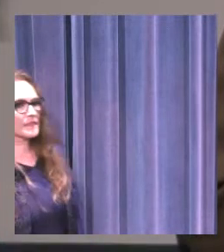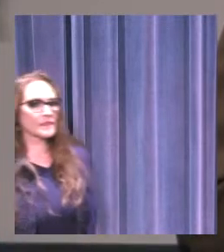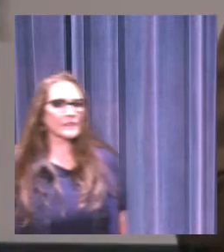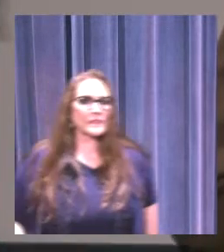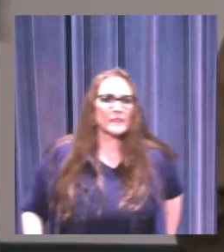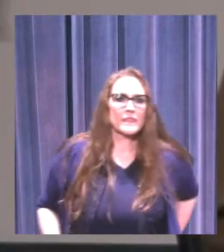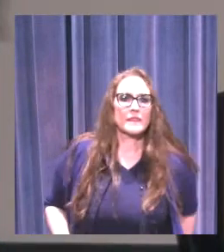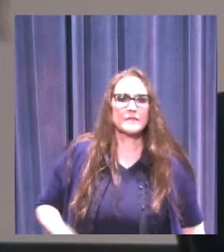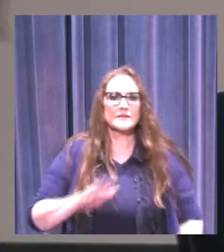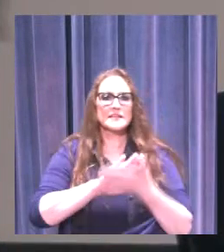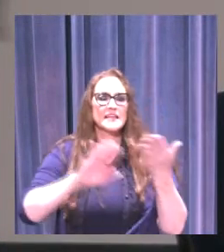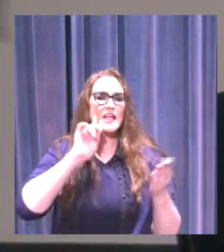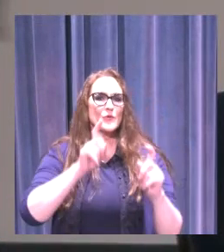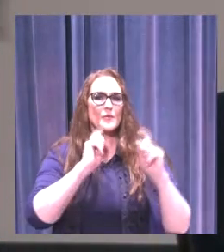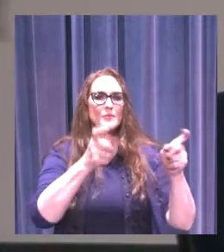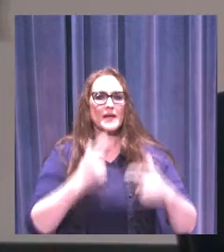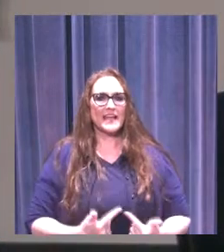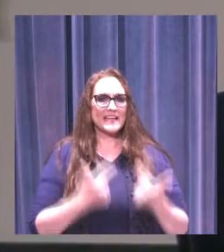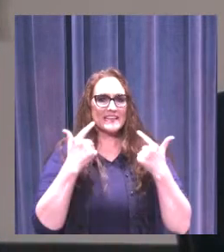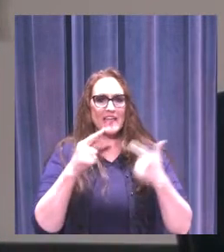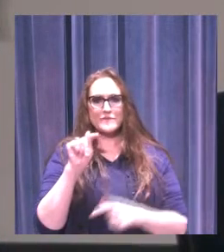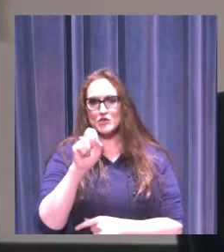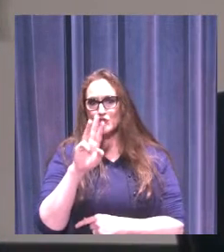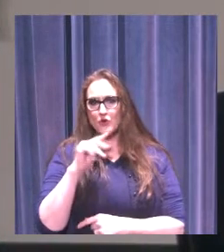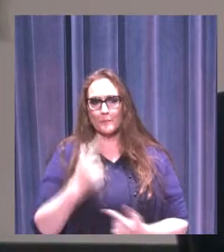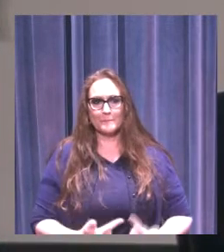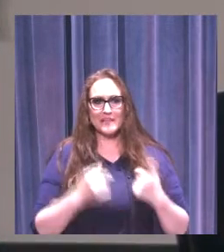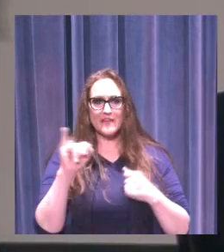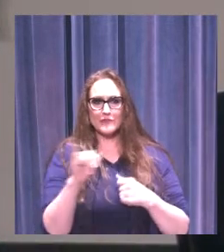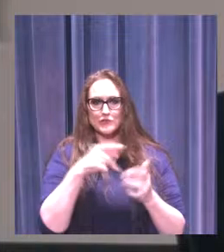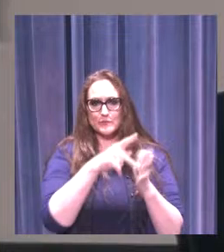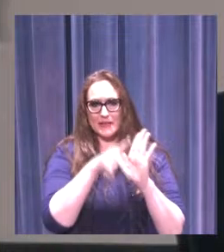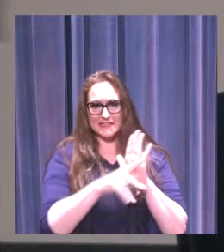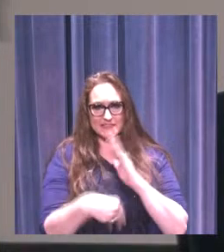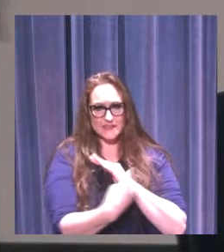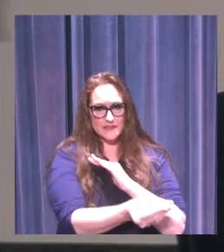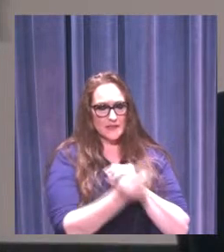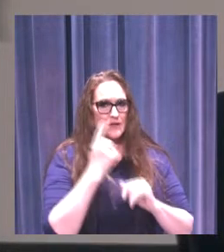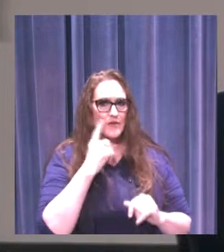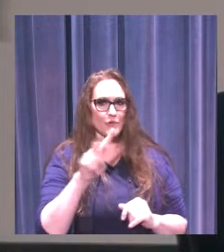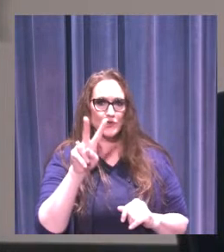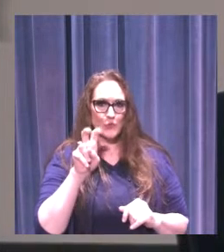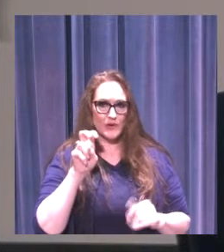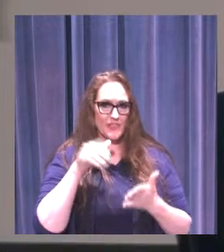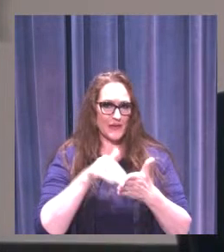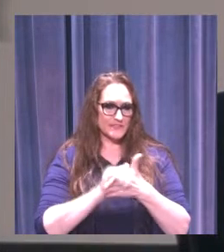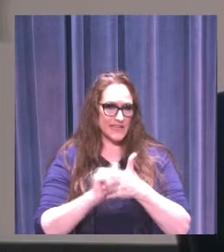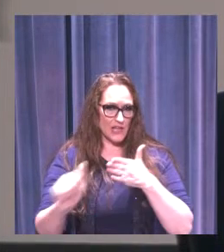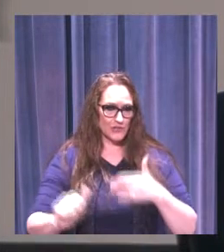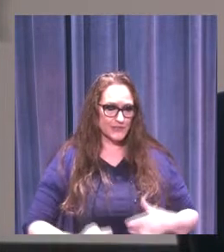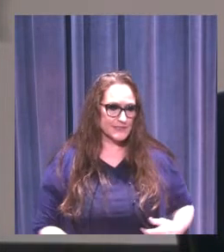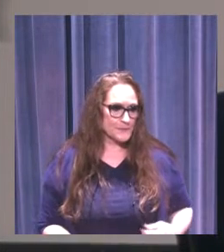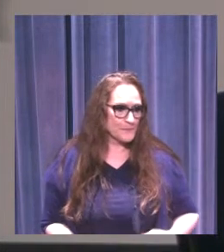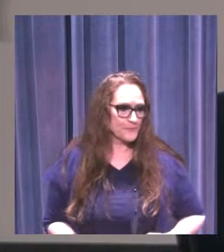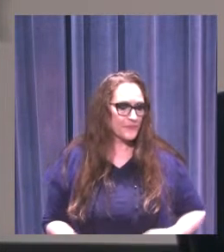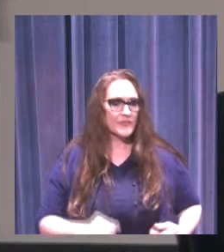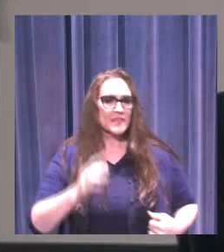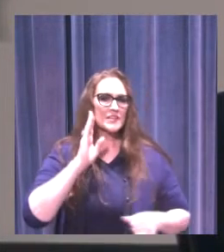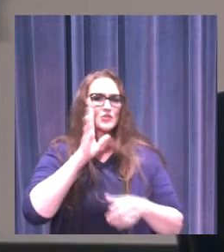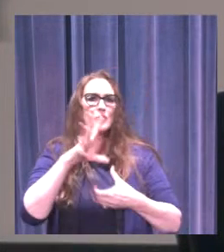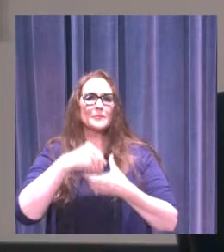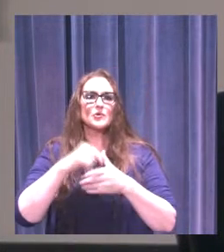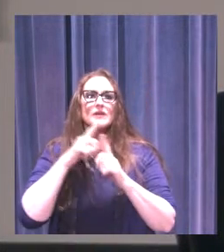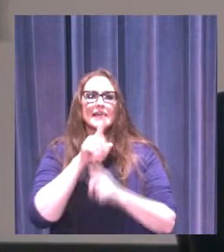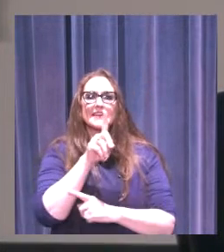The college will provide a term life insurance policy to her in the amount of $200,000. She will be included